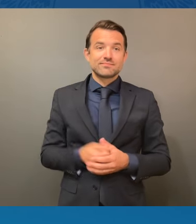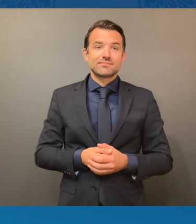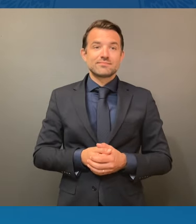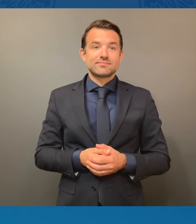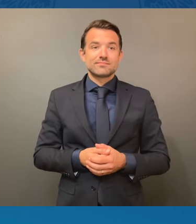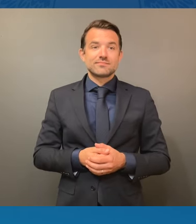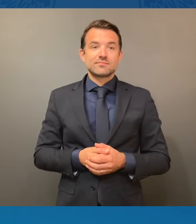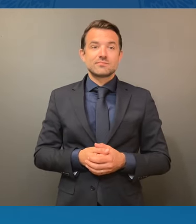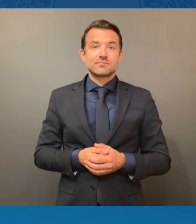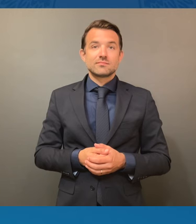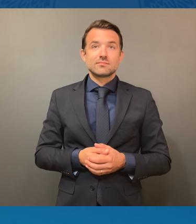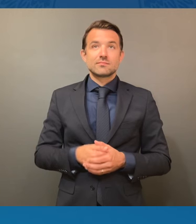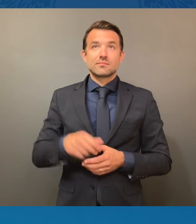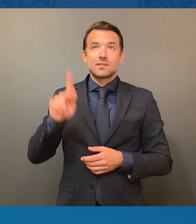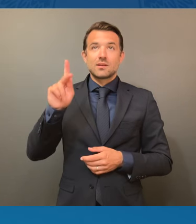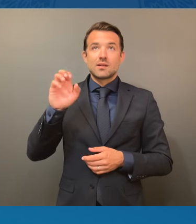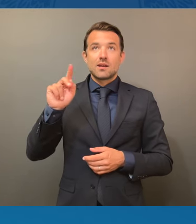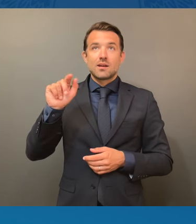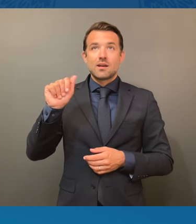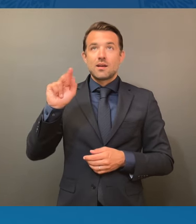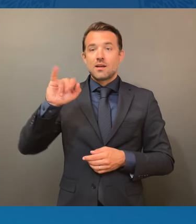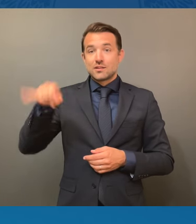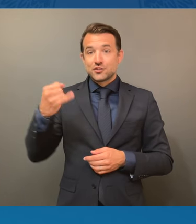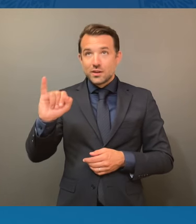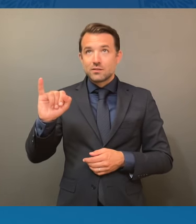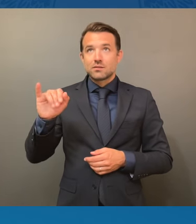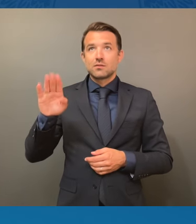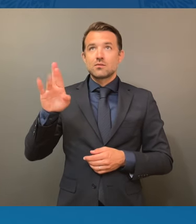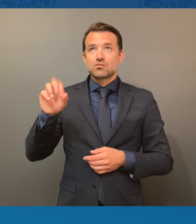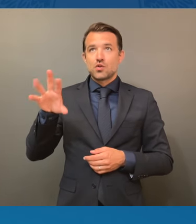Justice Ketanji Brown Jackson.